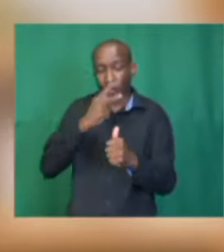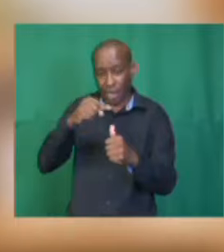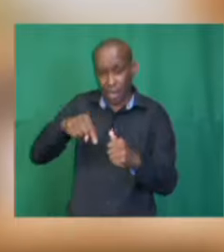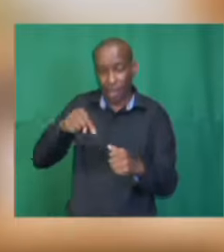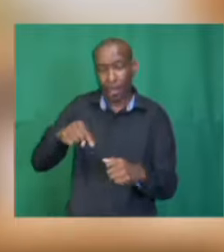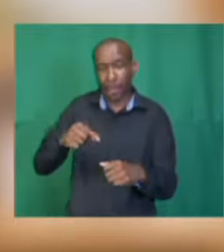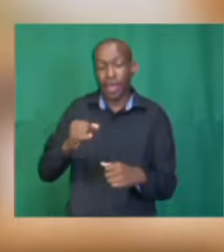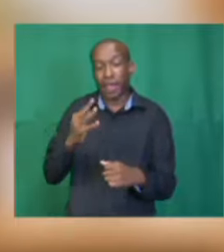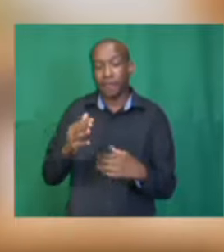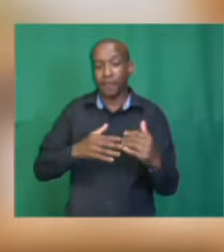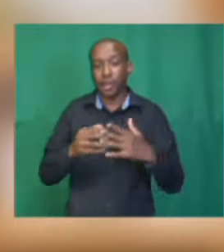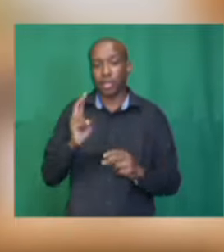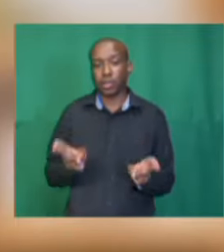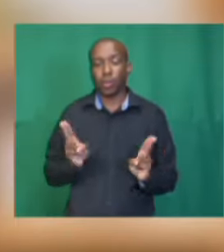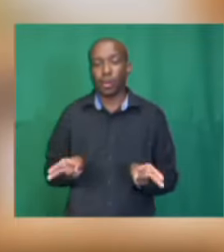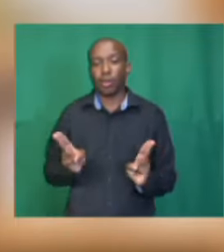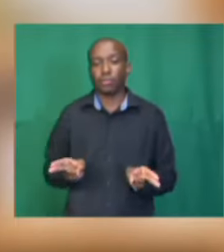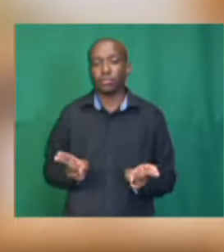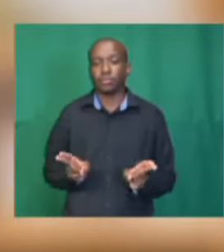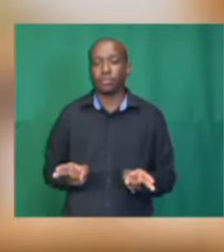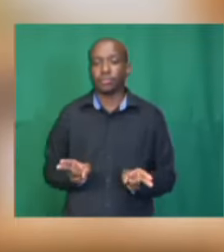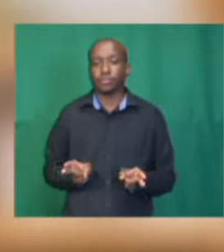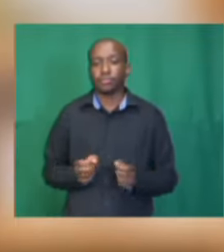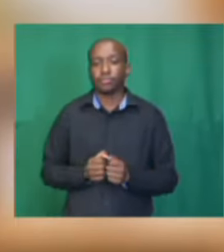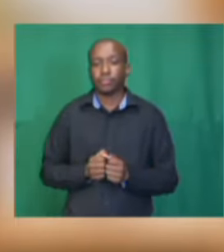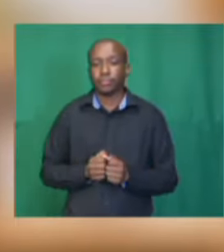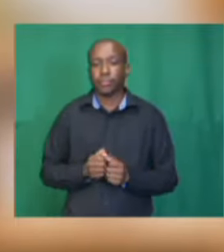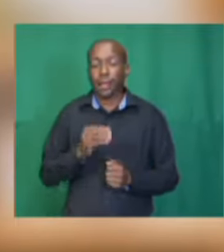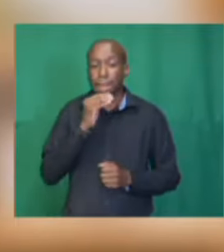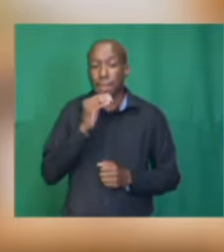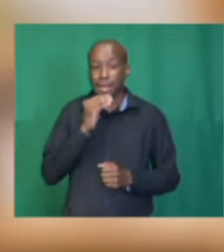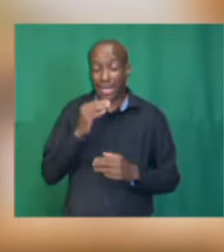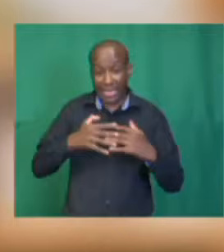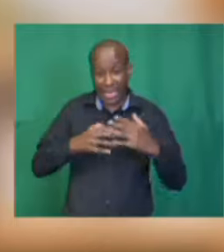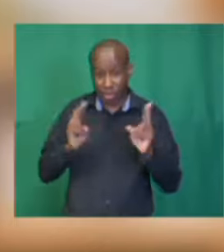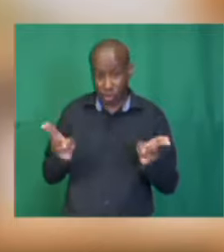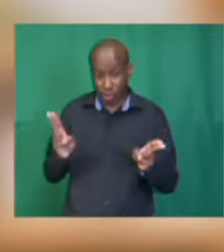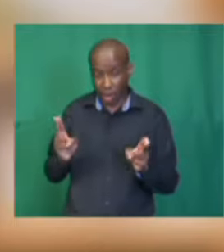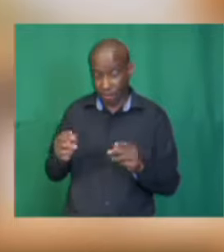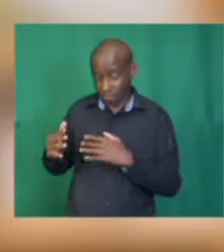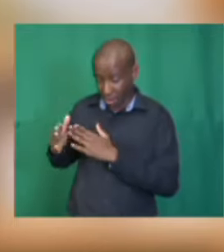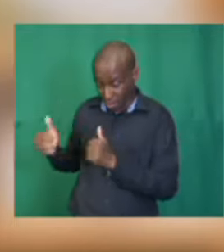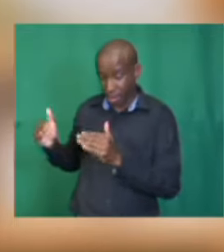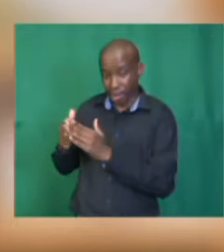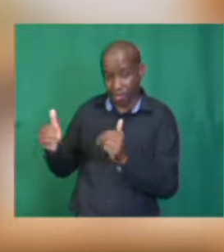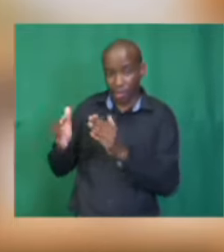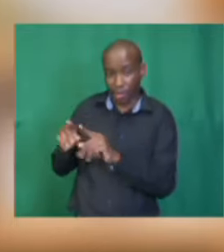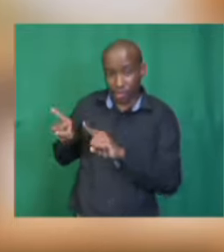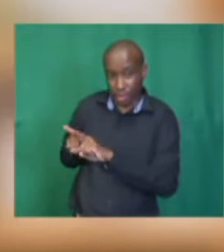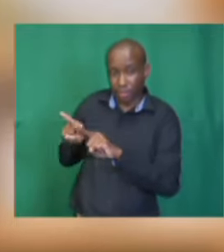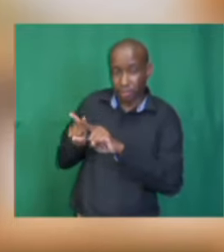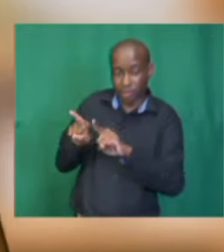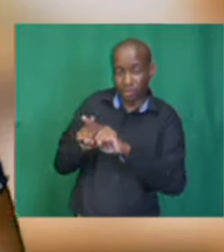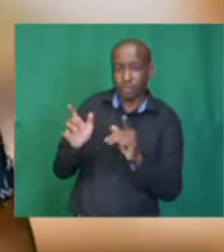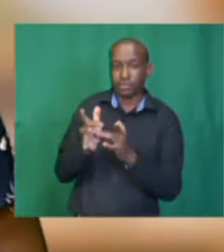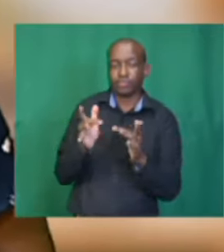the Sunday was supposed to be the Palm Sunday. So if things were normal, this was going to be the Holy Week. Let me